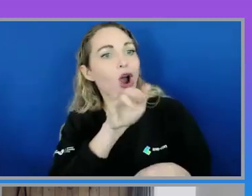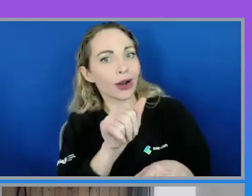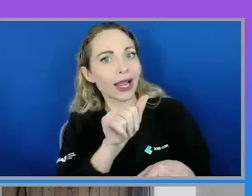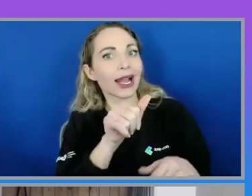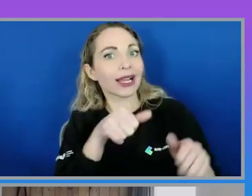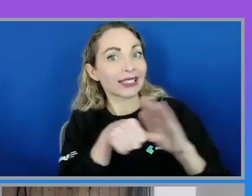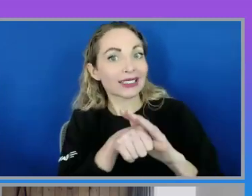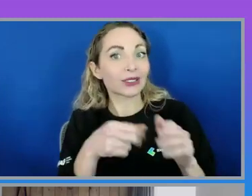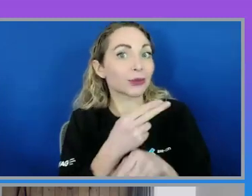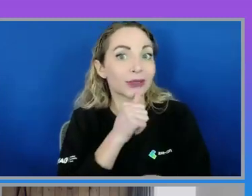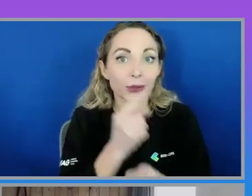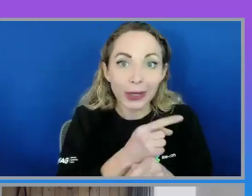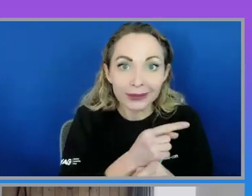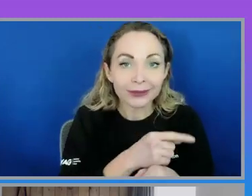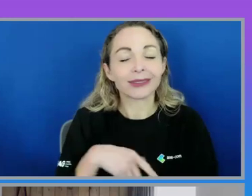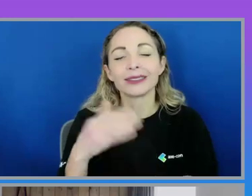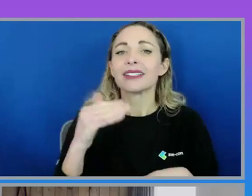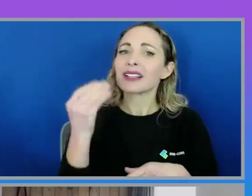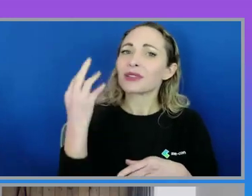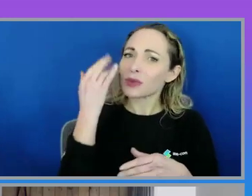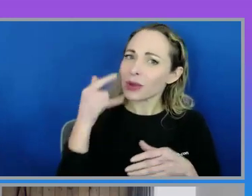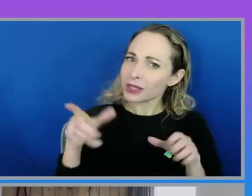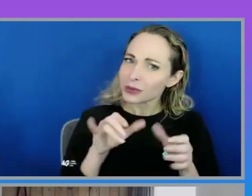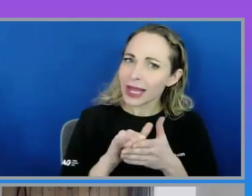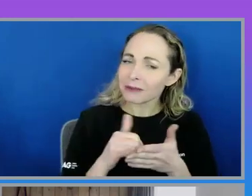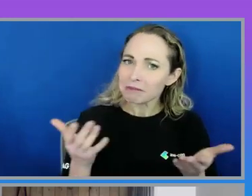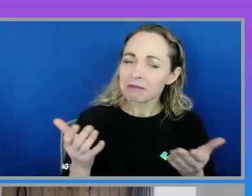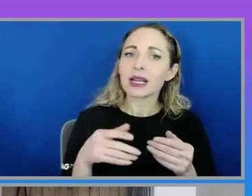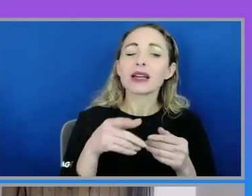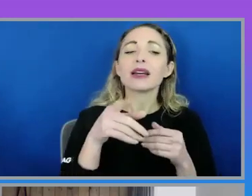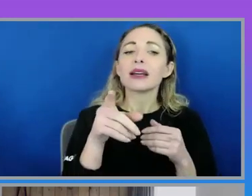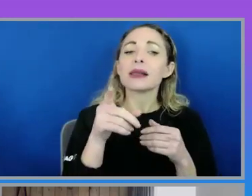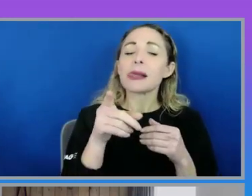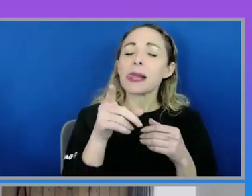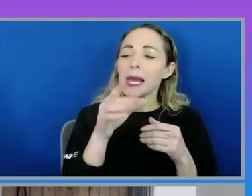incorrectly. And the reason they do this is that